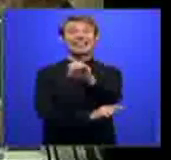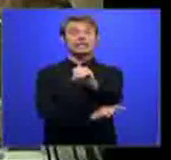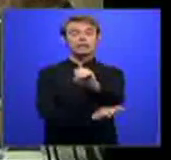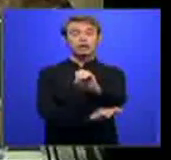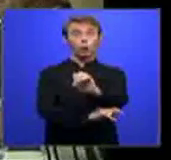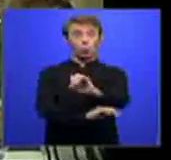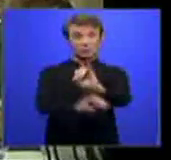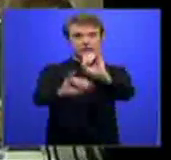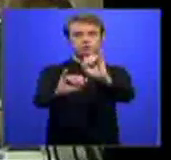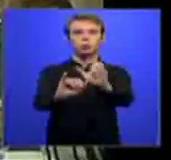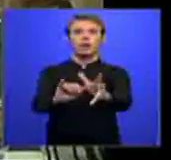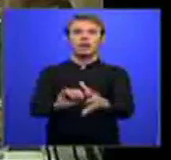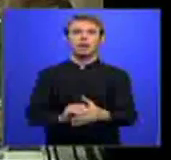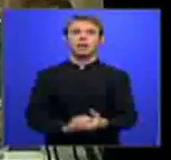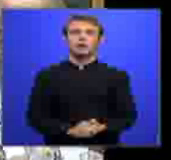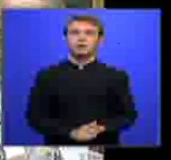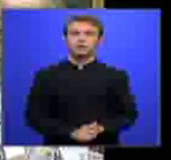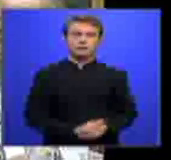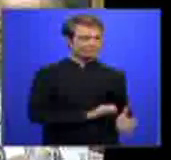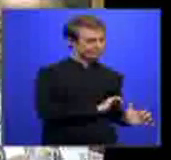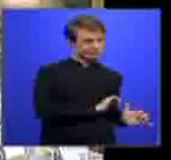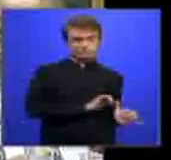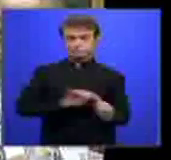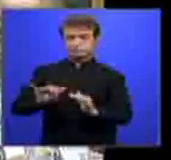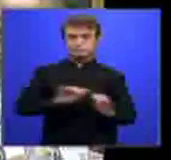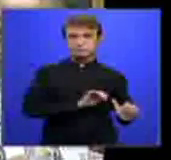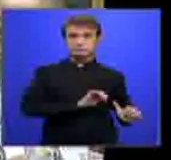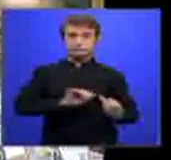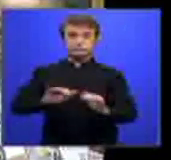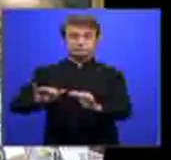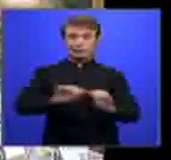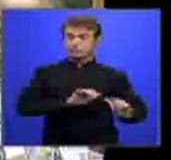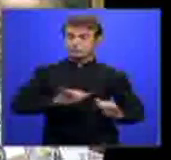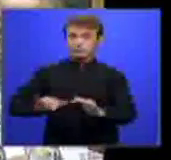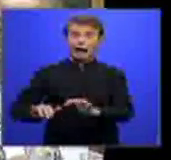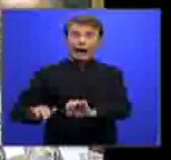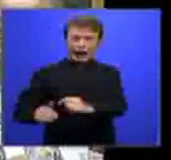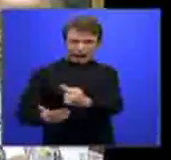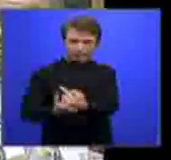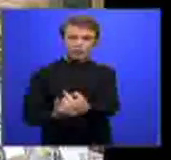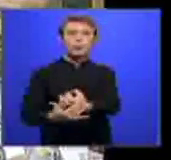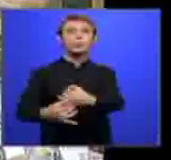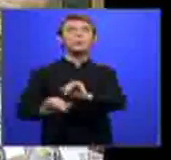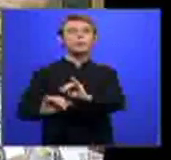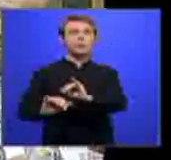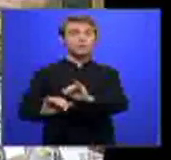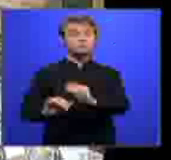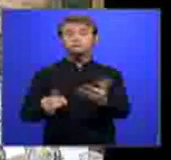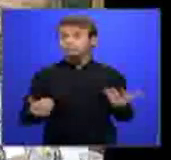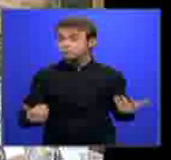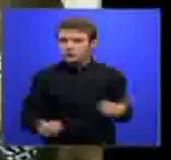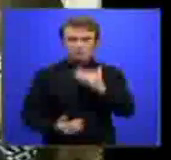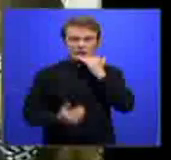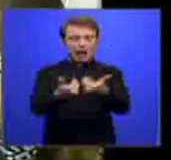Apartheid spatial patterns still persist in our towns and cities. Municipalities